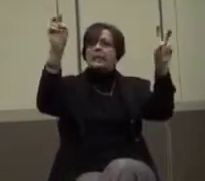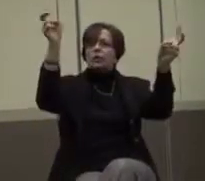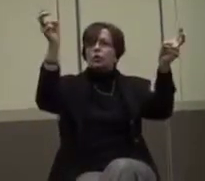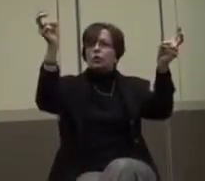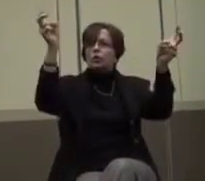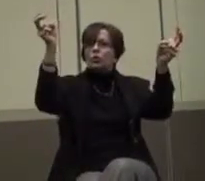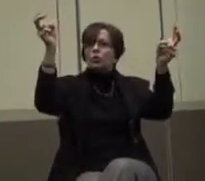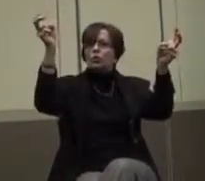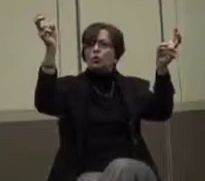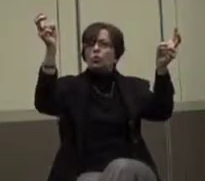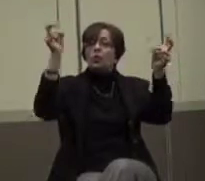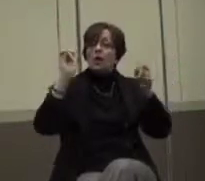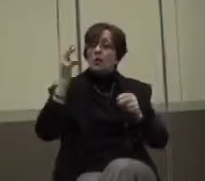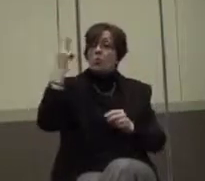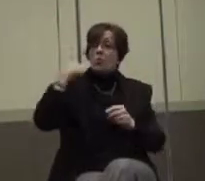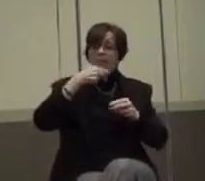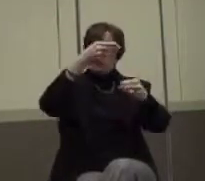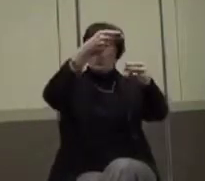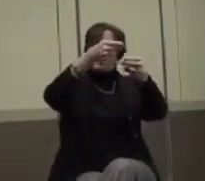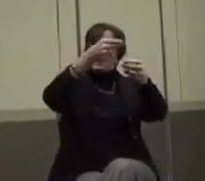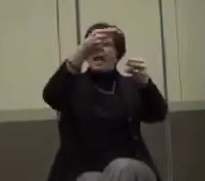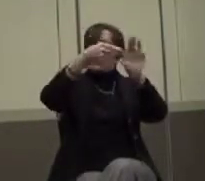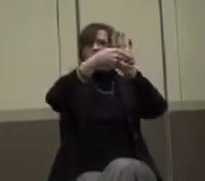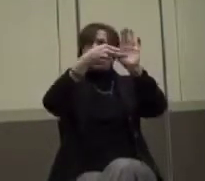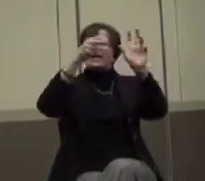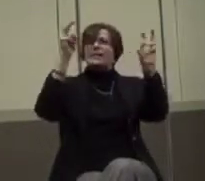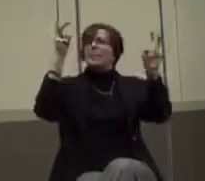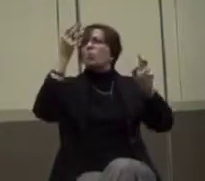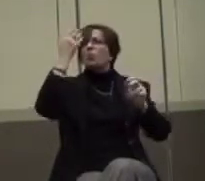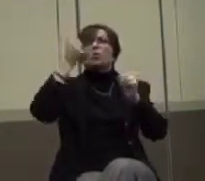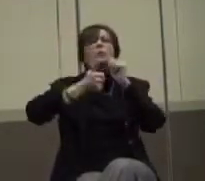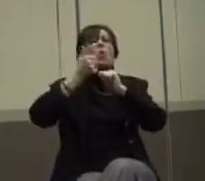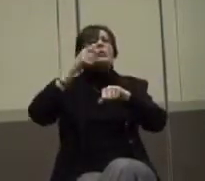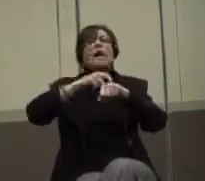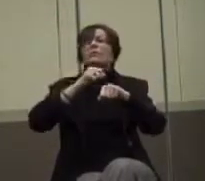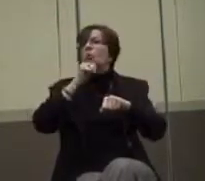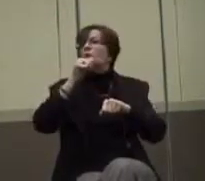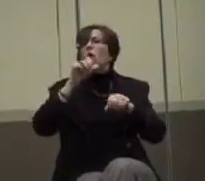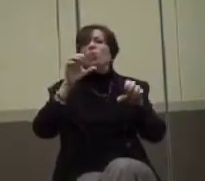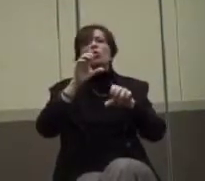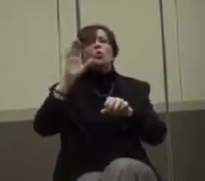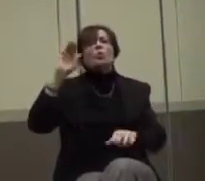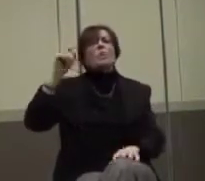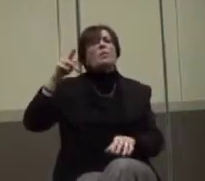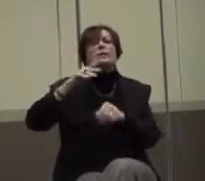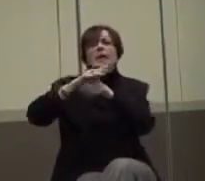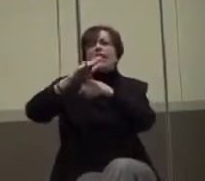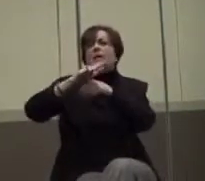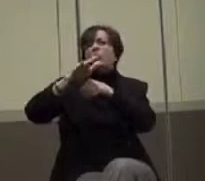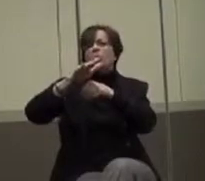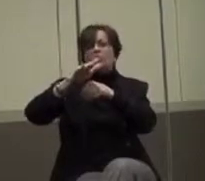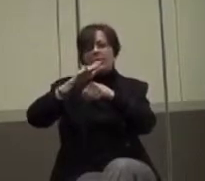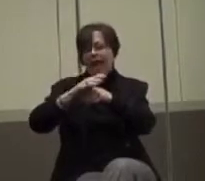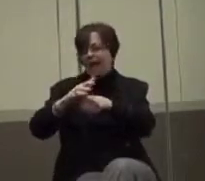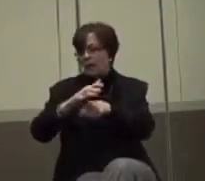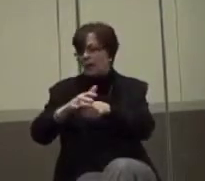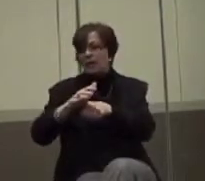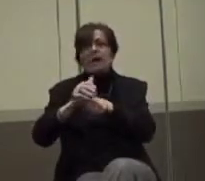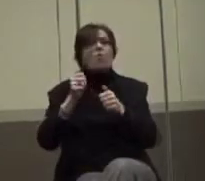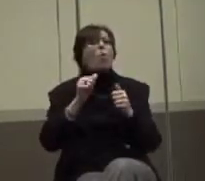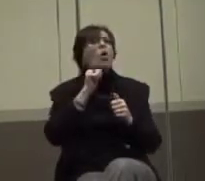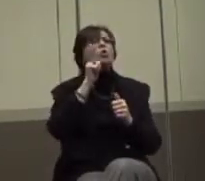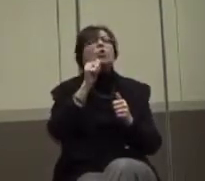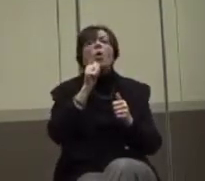And the reason we name it as an issue is because most times we do not do these adequately enough, or we don't implement them well